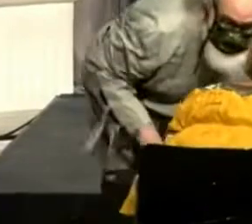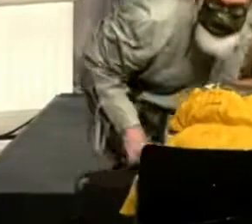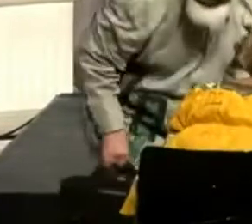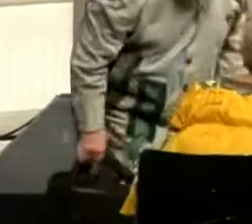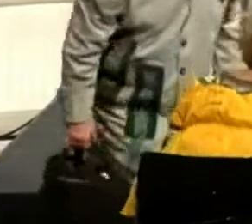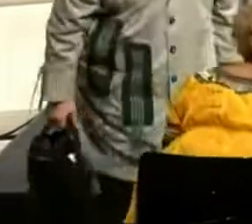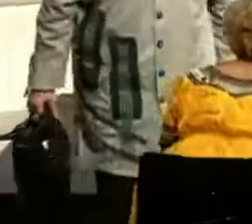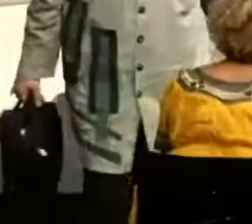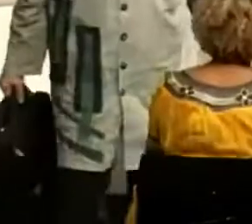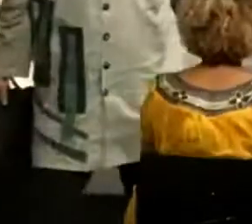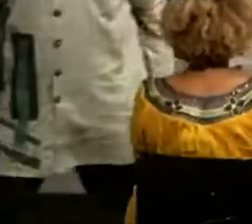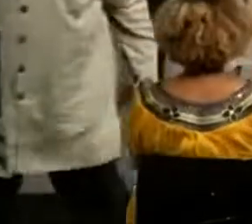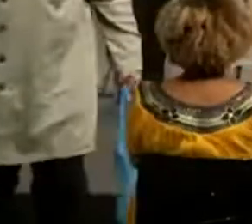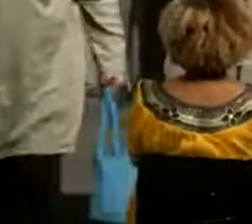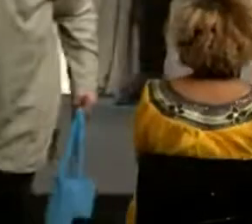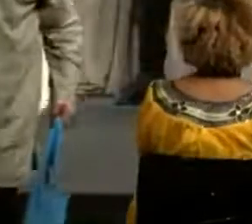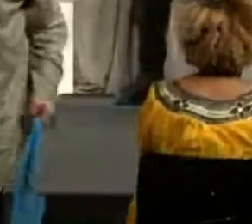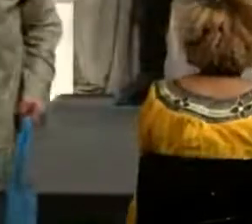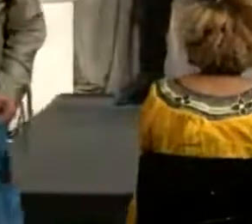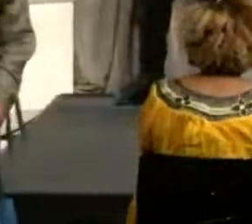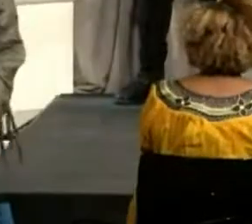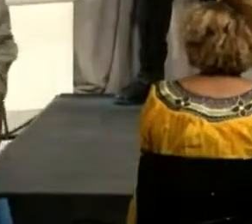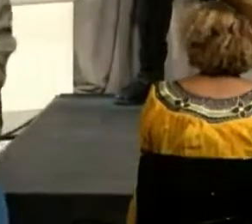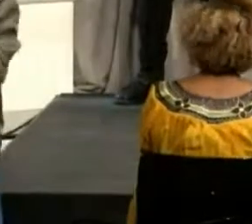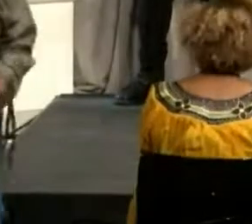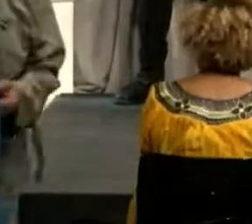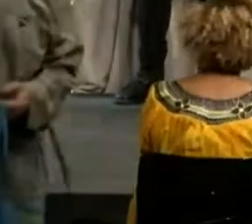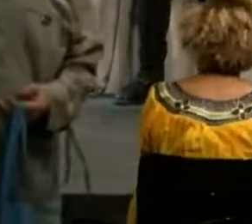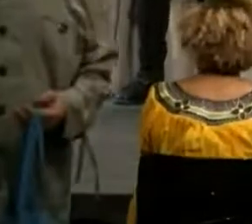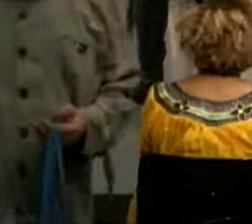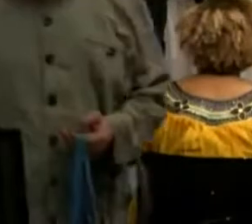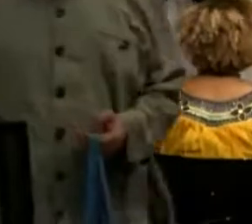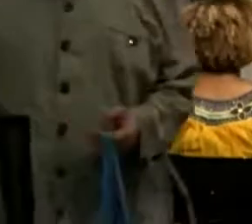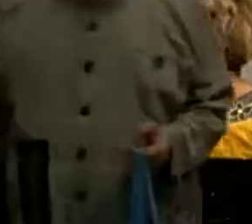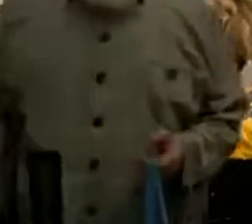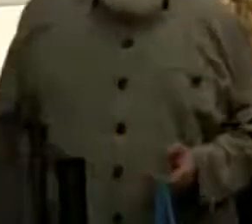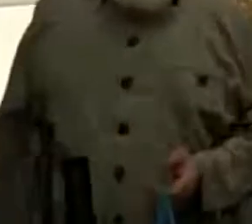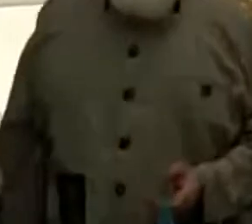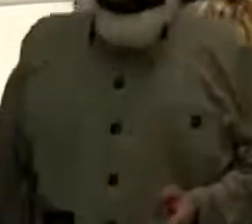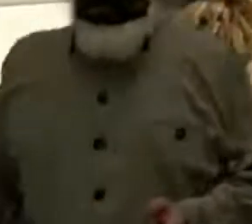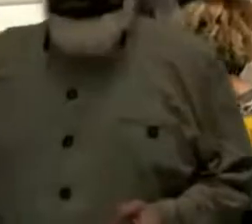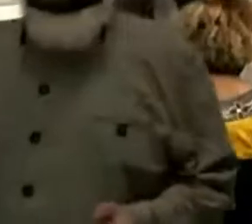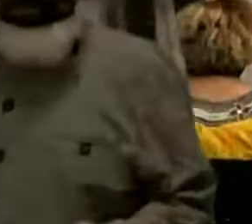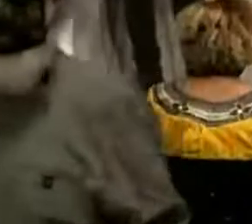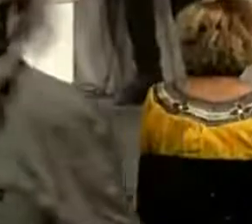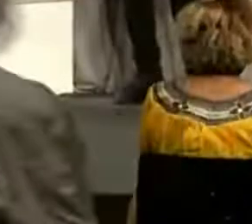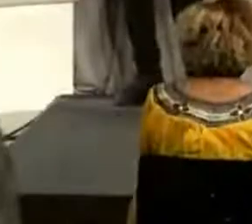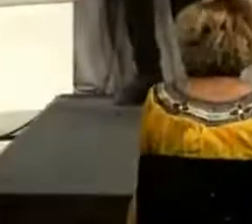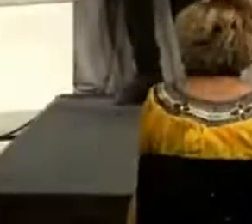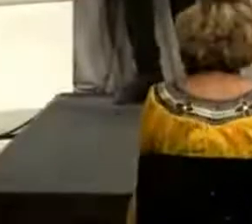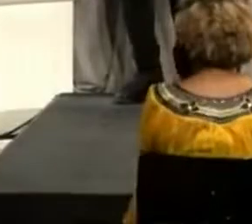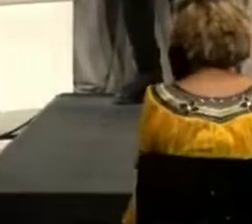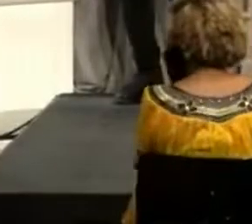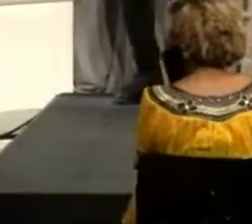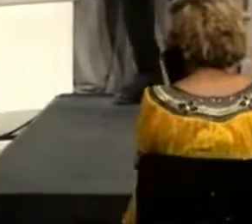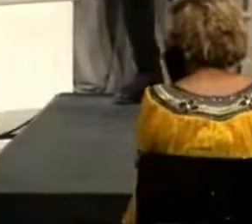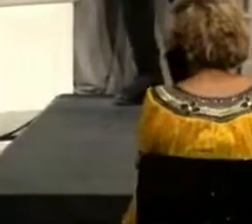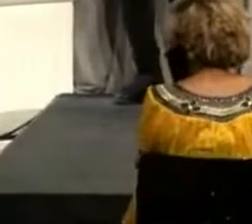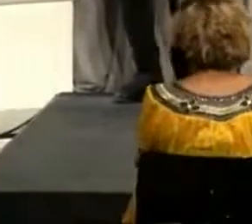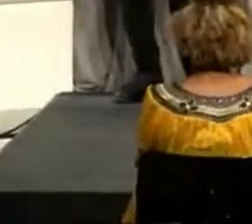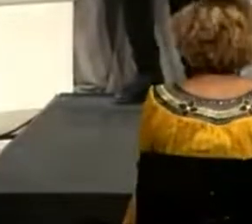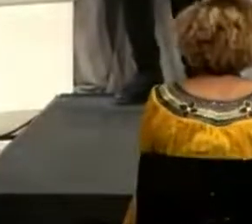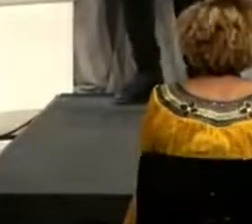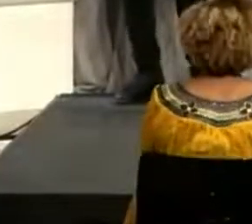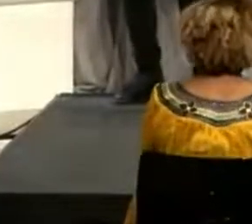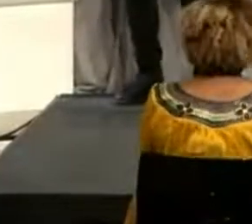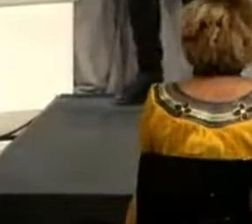School student Valencia R. So let's go on and begin the Zoom. Thank you.